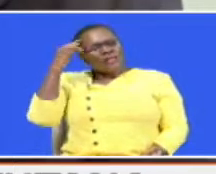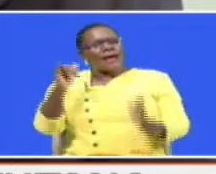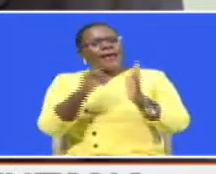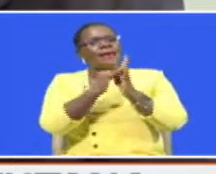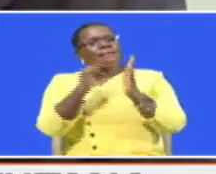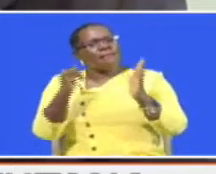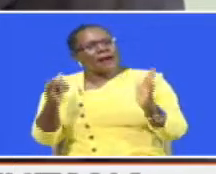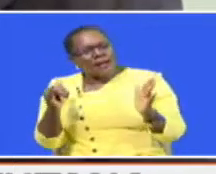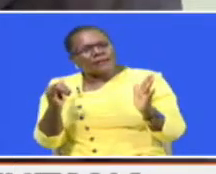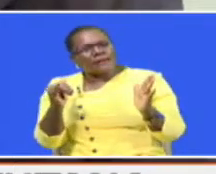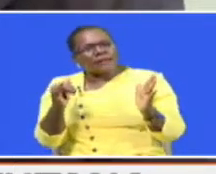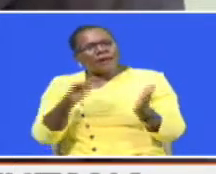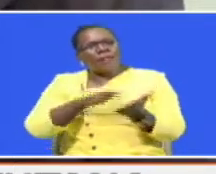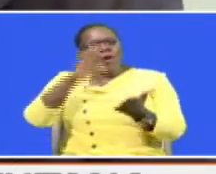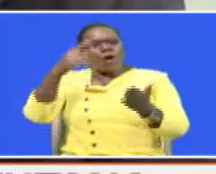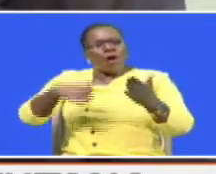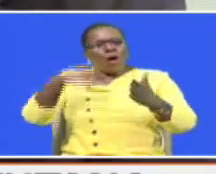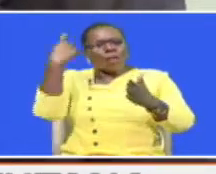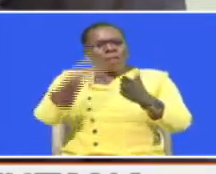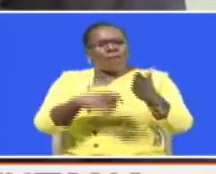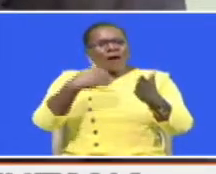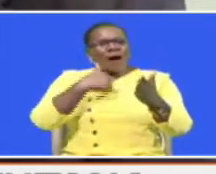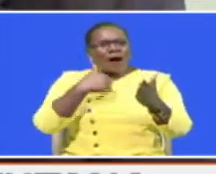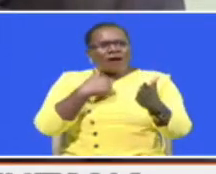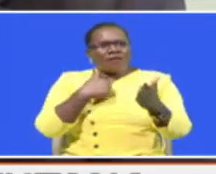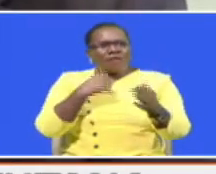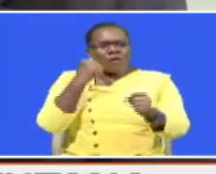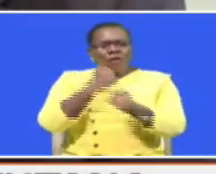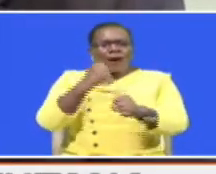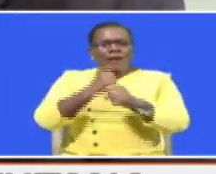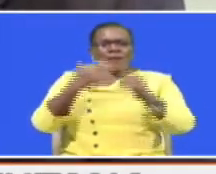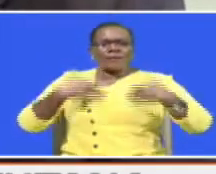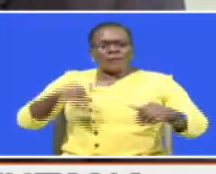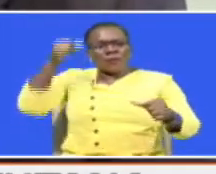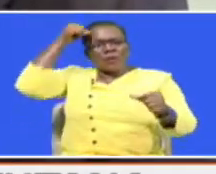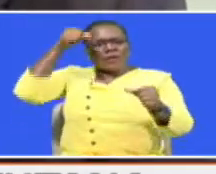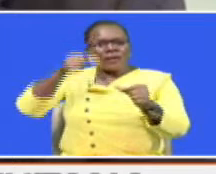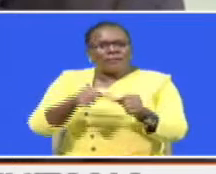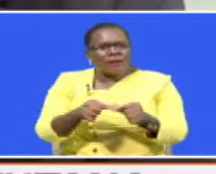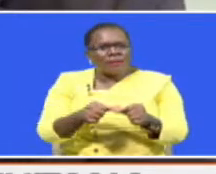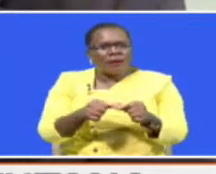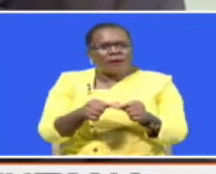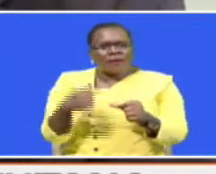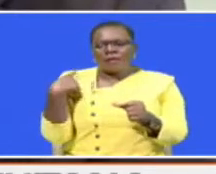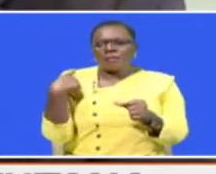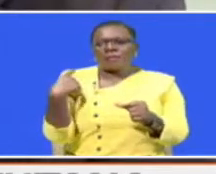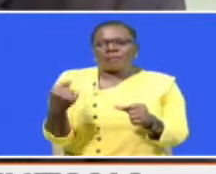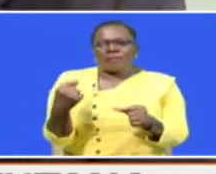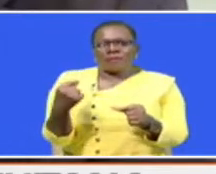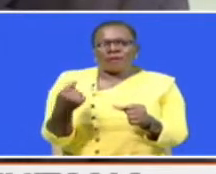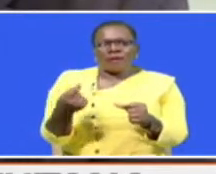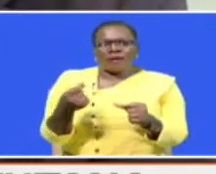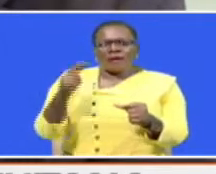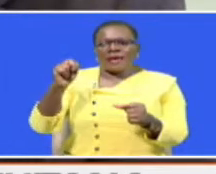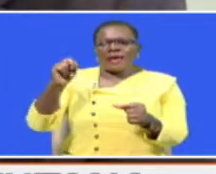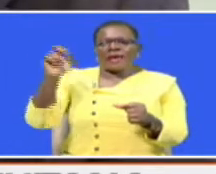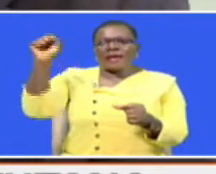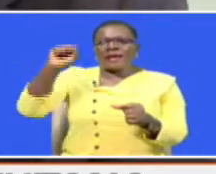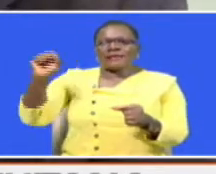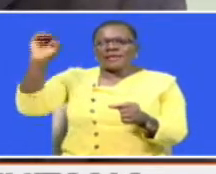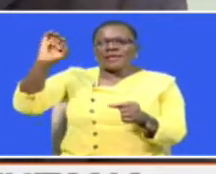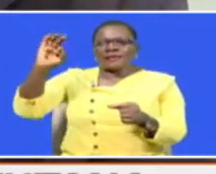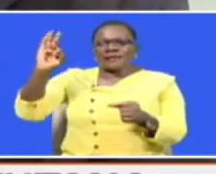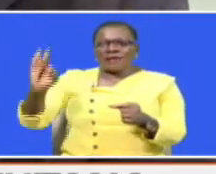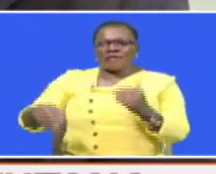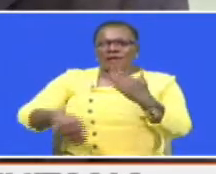impact that the additional levy will have on salaried workers. And remember that there has recently been an increase in NSSF